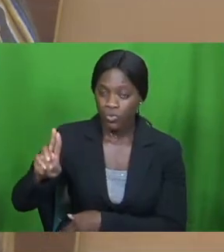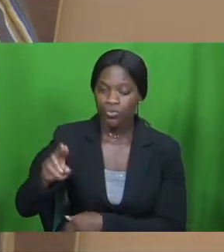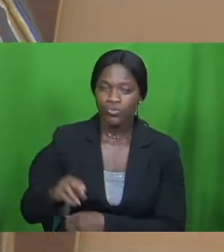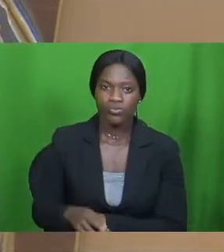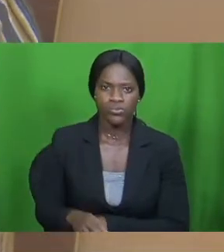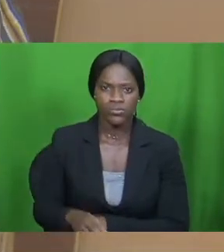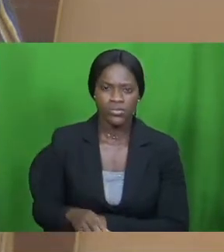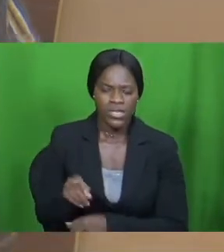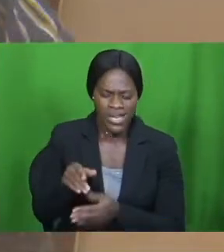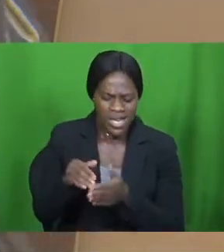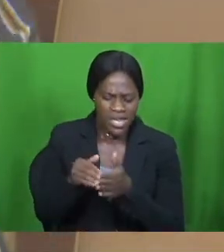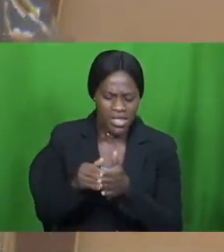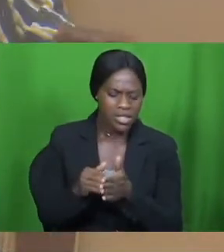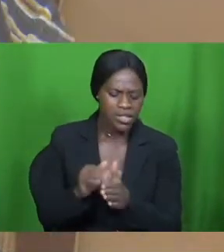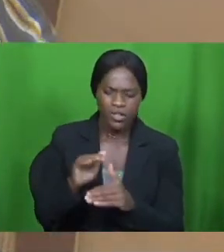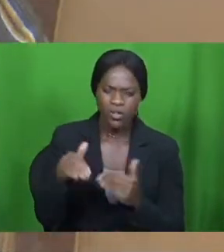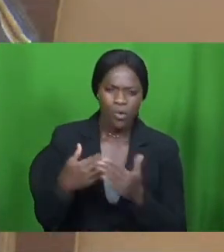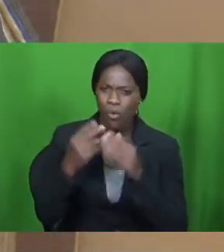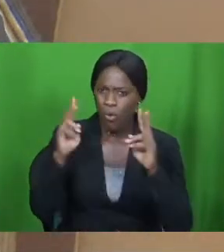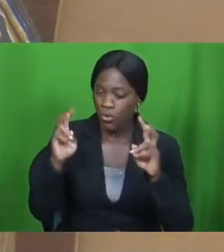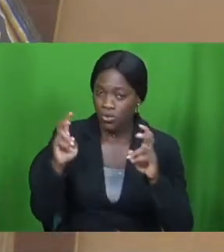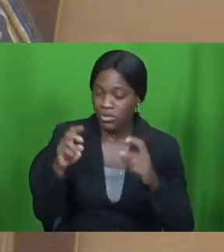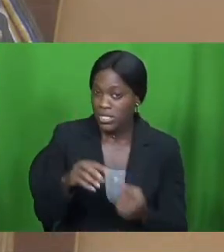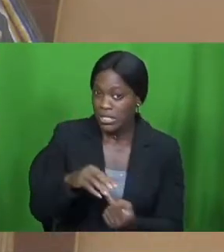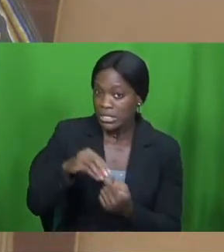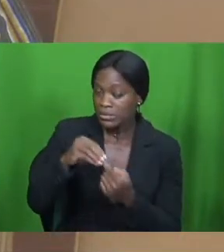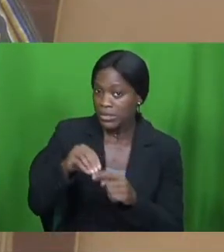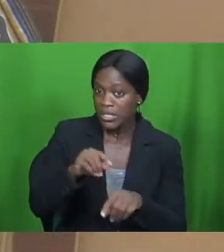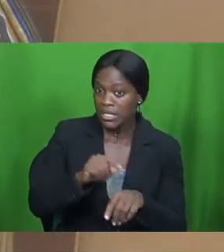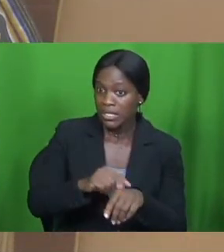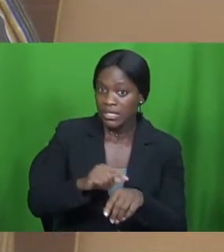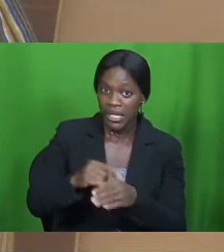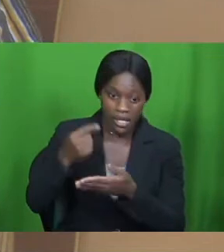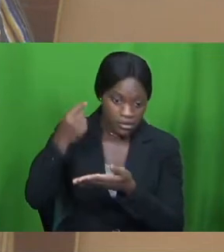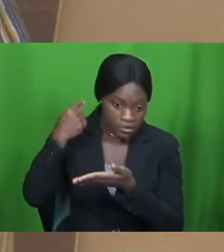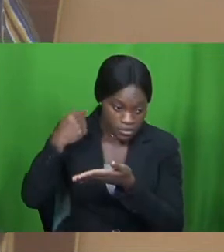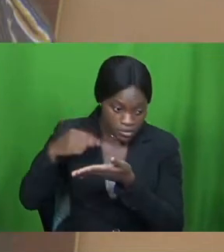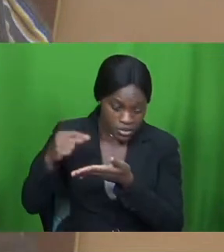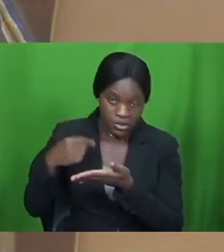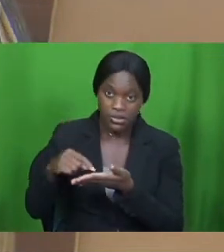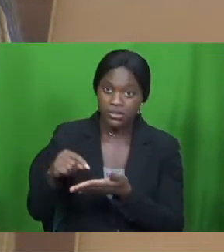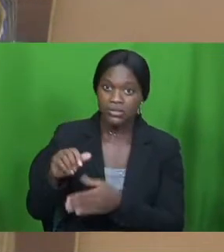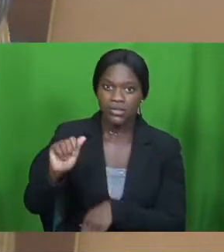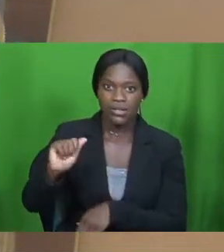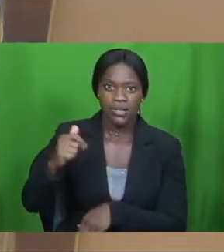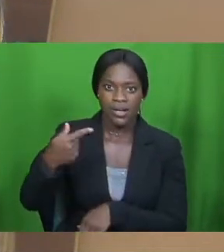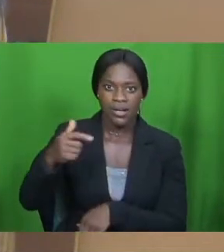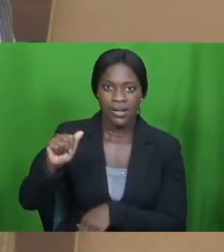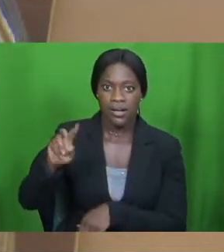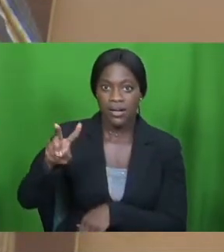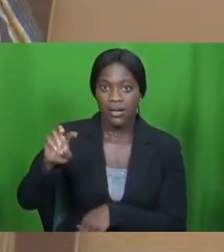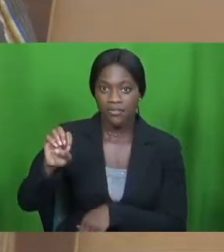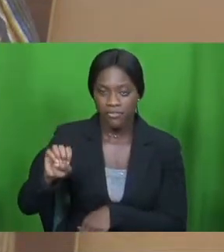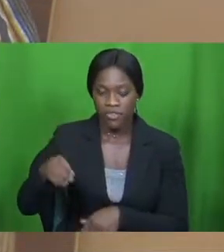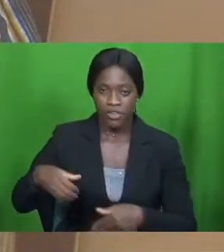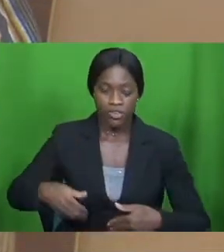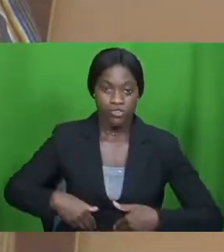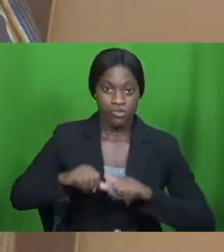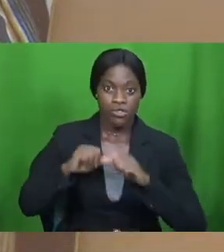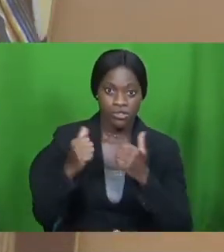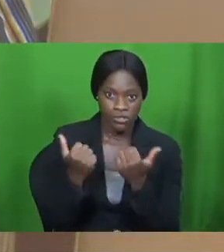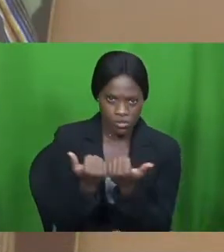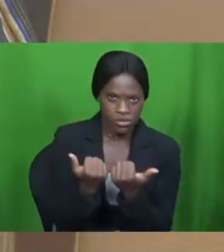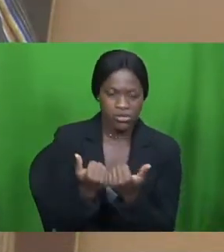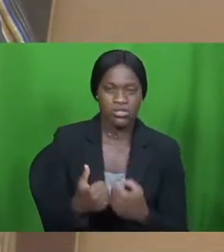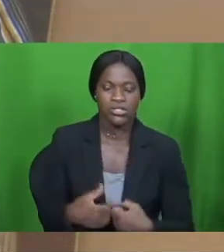key in it, especially at the time that he was the secretary to Agave Youth Association. Honorable Ameyedo, it